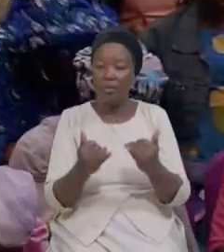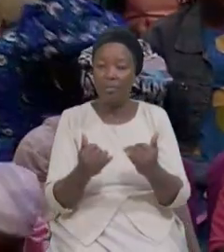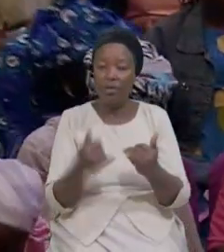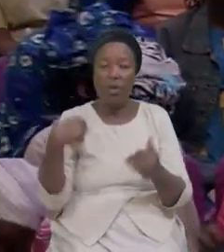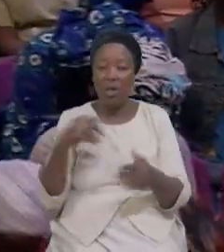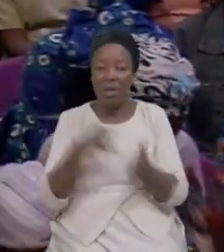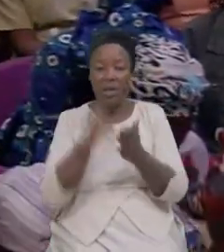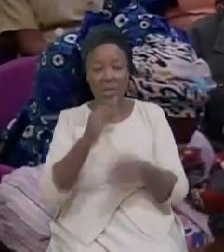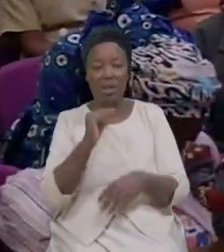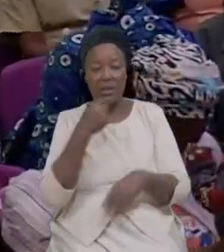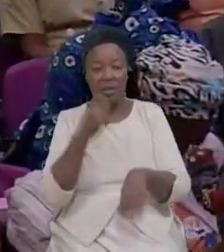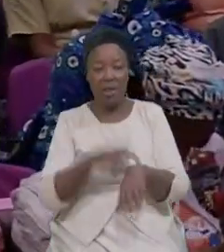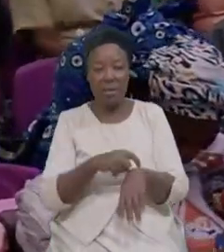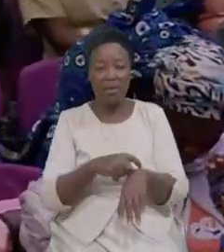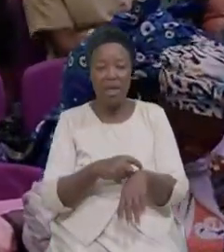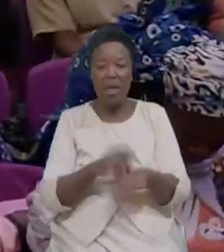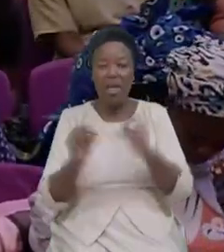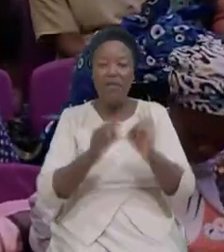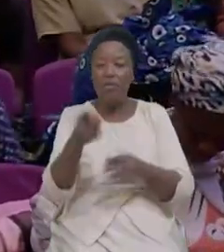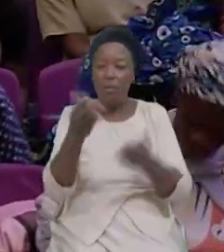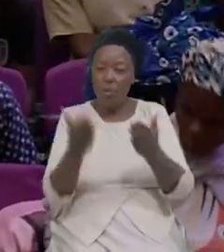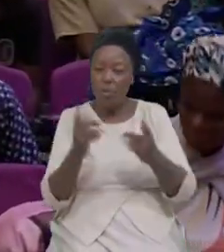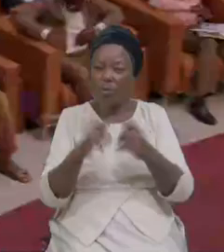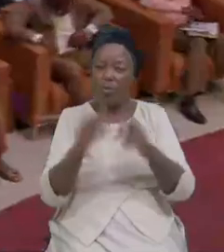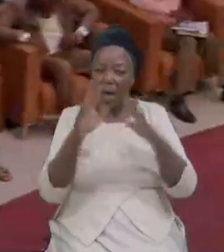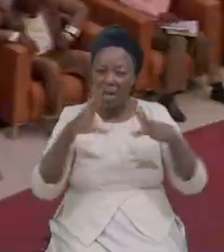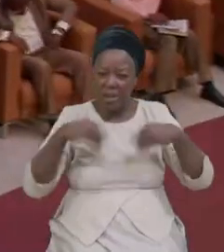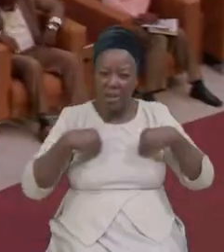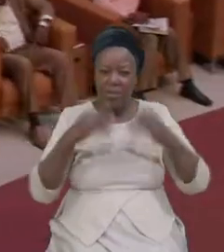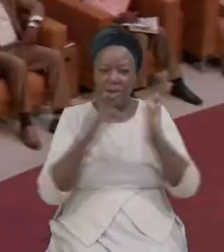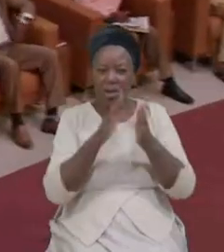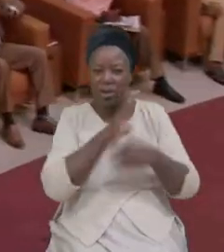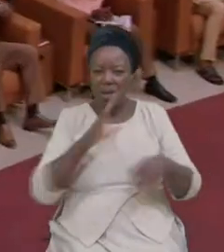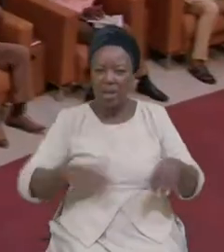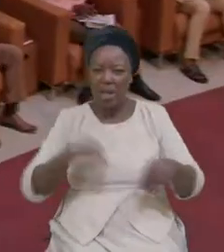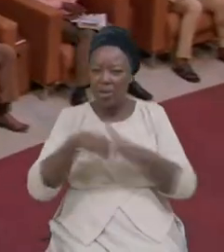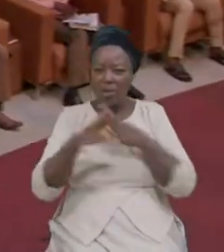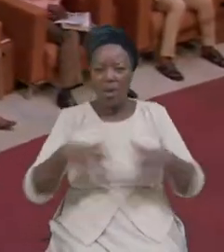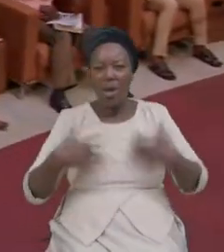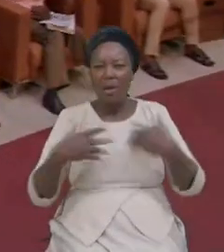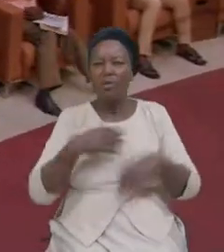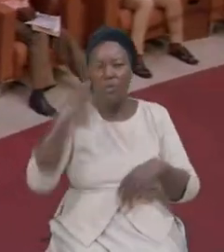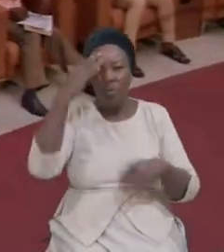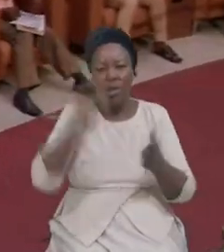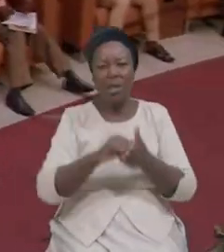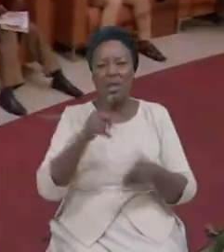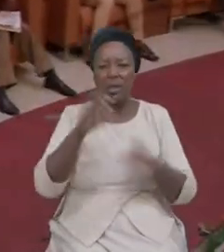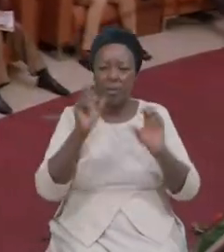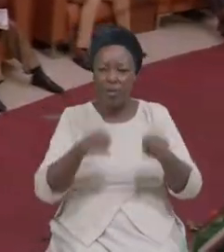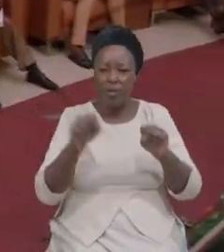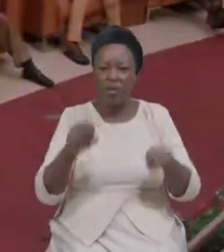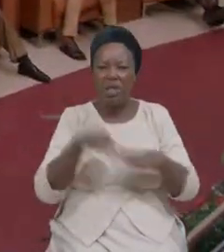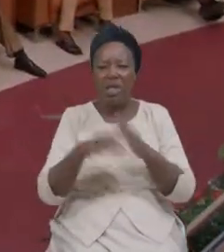mighty God, and this God that works in possibilities in every life, that he'll become your Father.